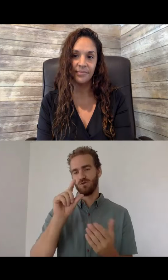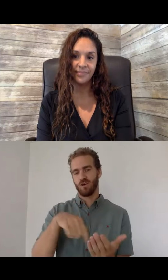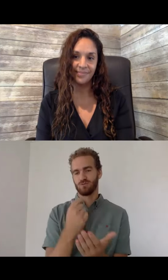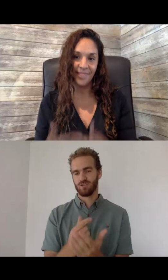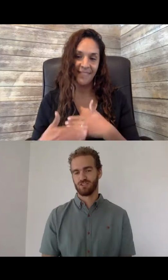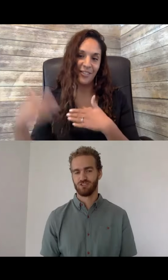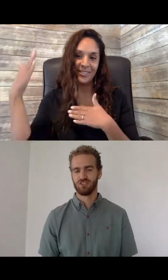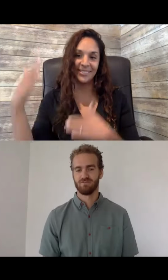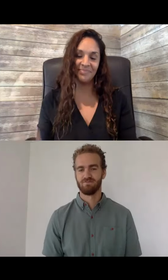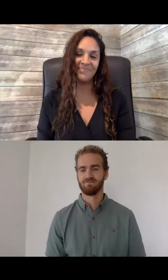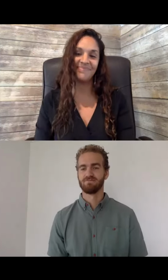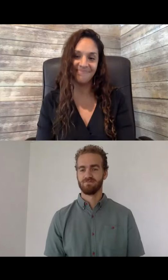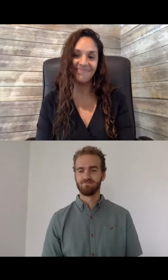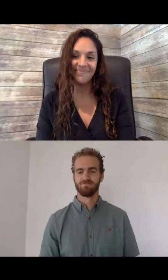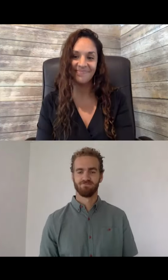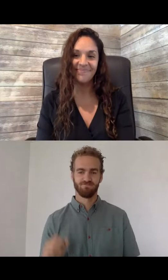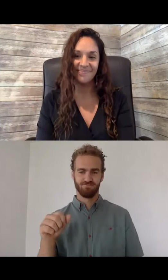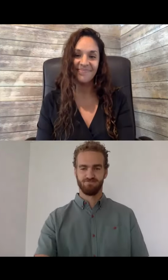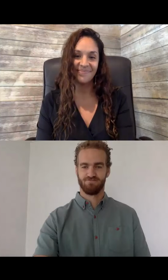high school level and post-graduation.